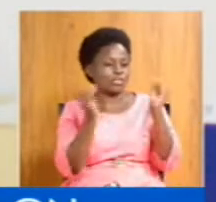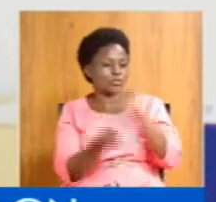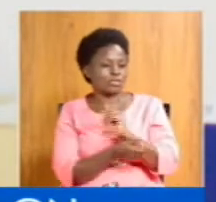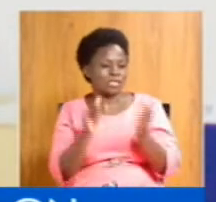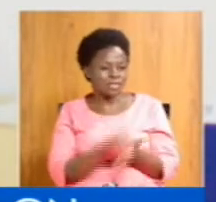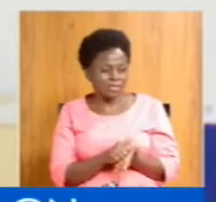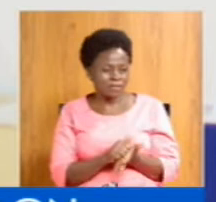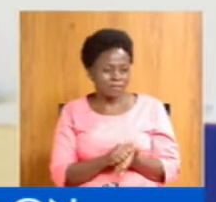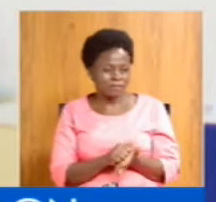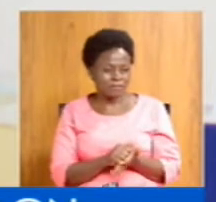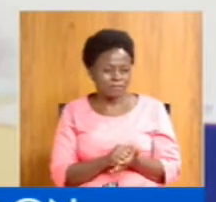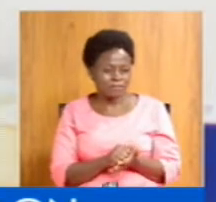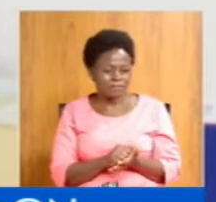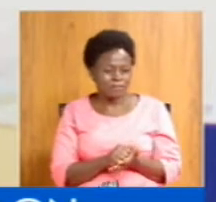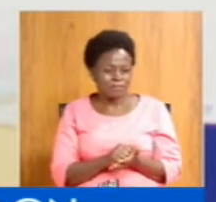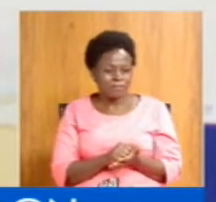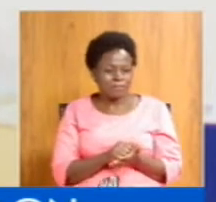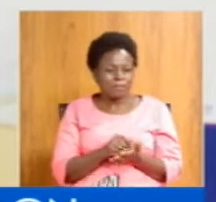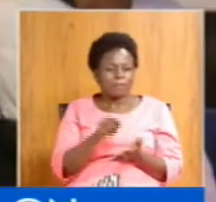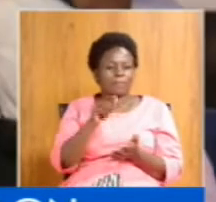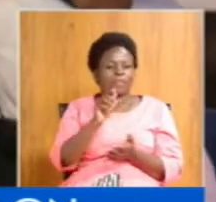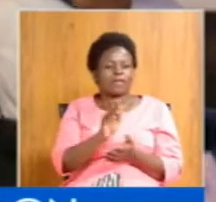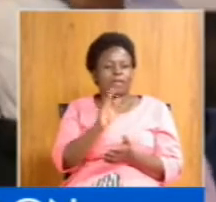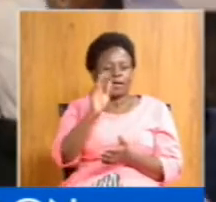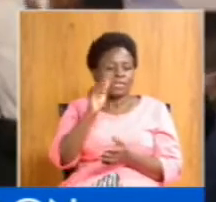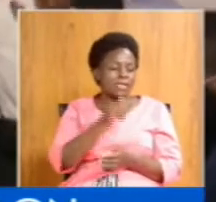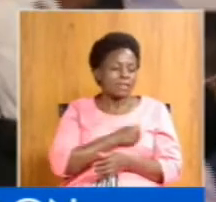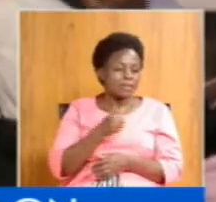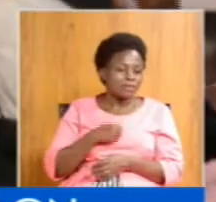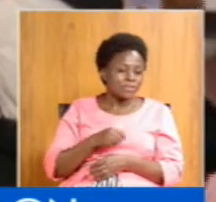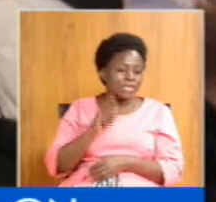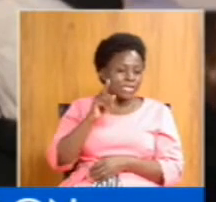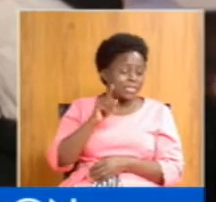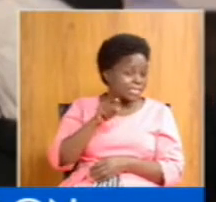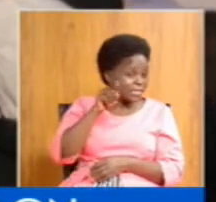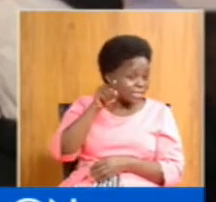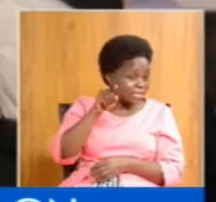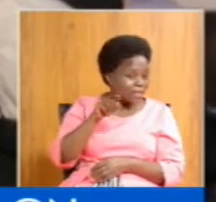that. Okay. We are switched. There's a lady at the back. Then we shall come back to you, sir.